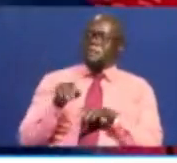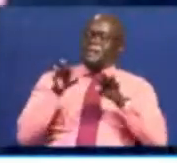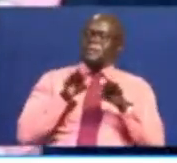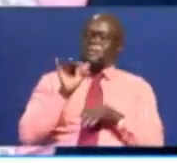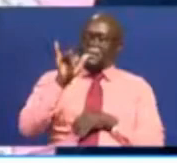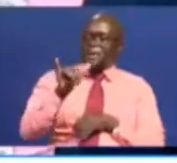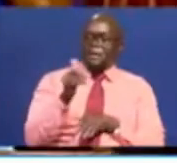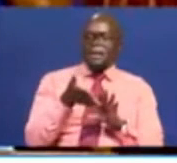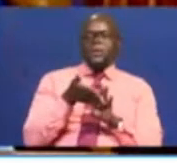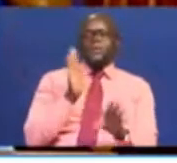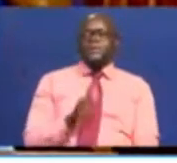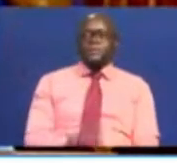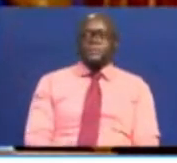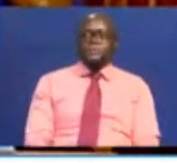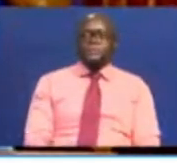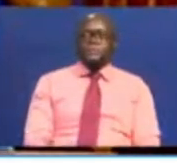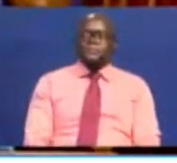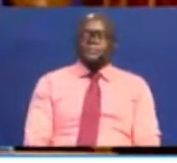order?